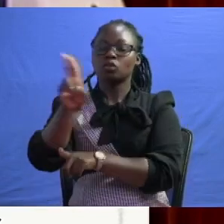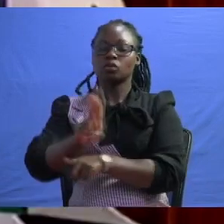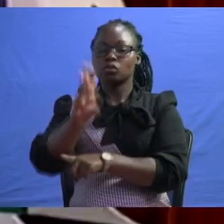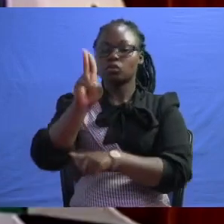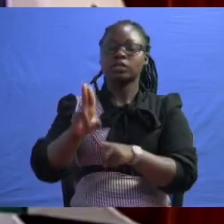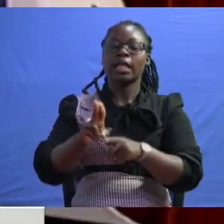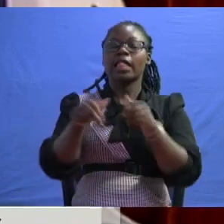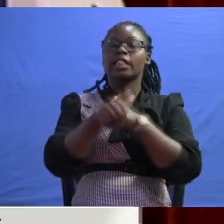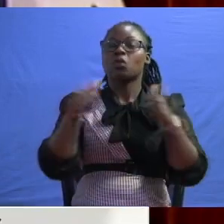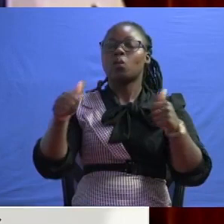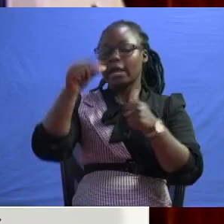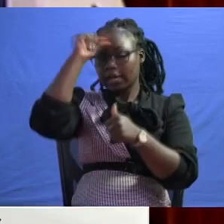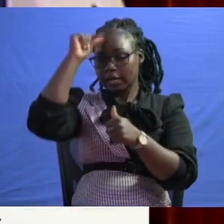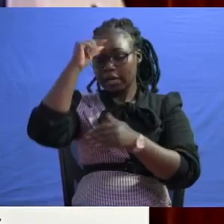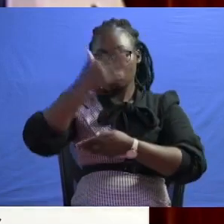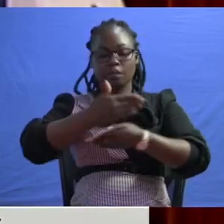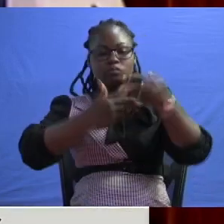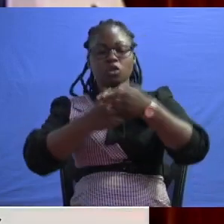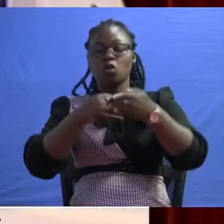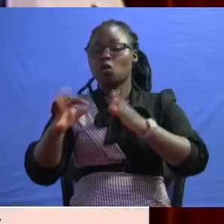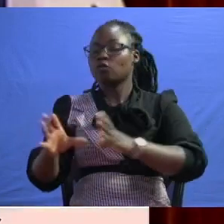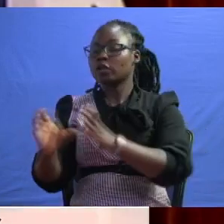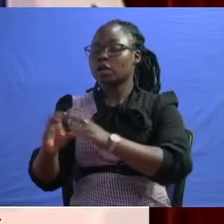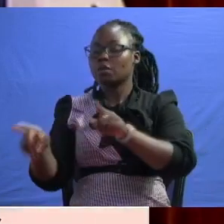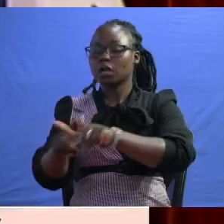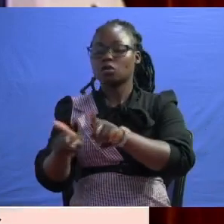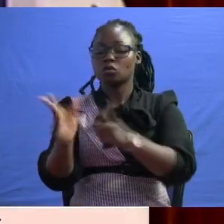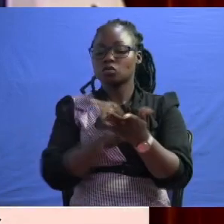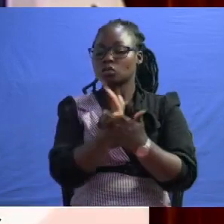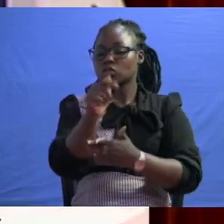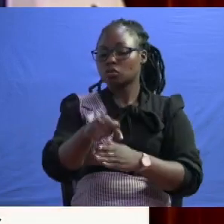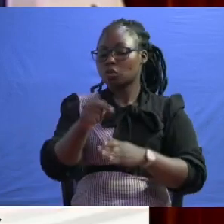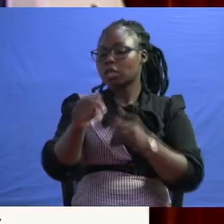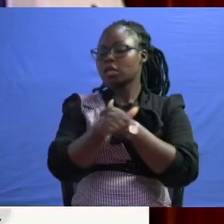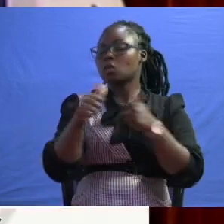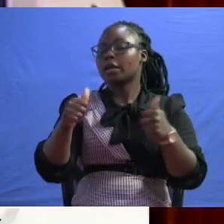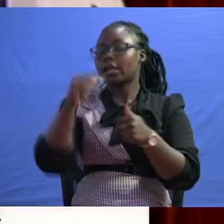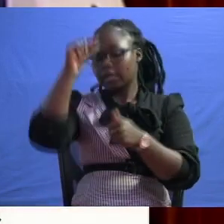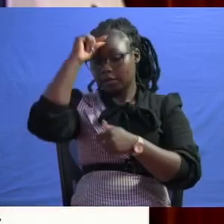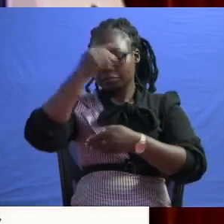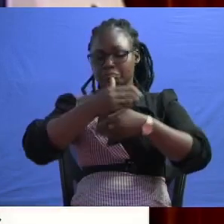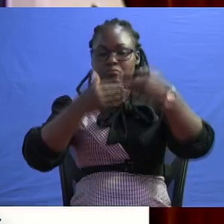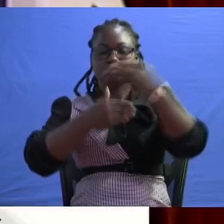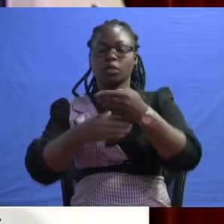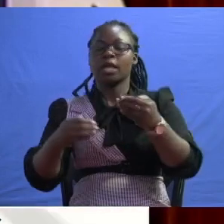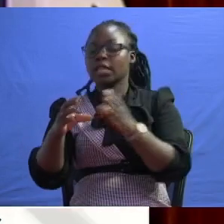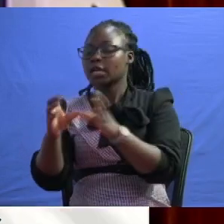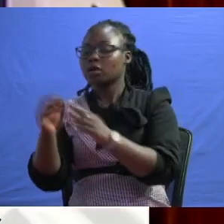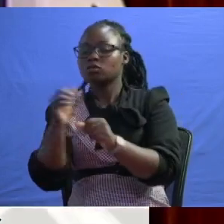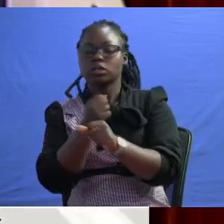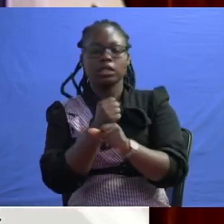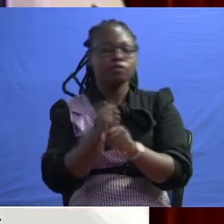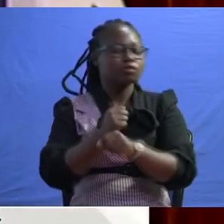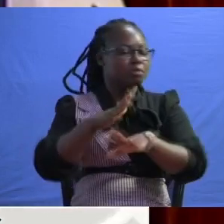governance structures of the company. And through those proper governance structures, the company has really made